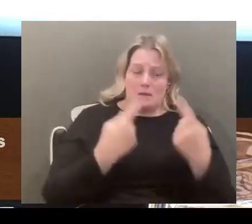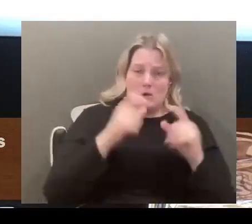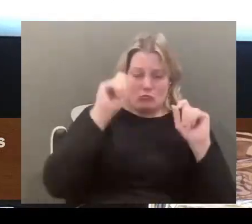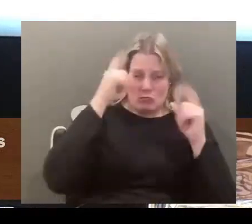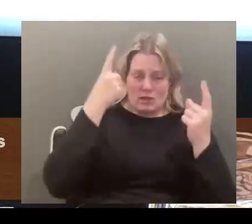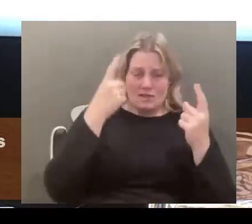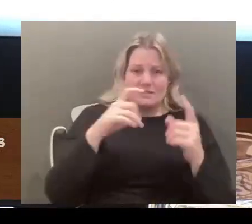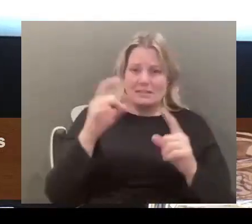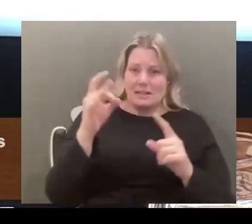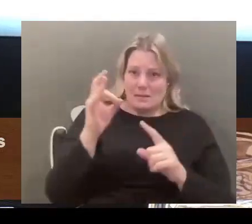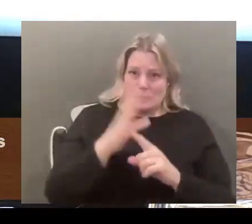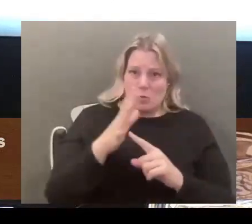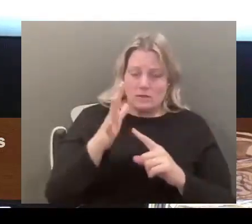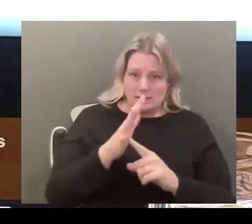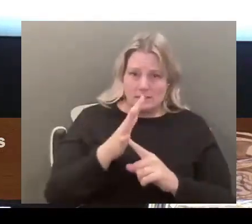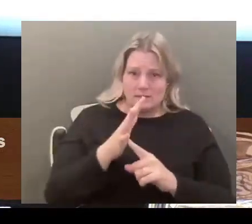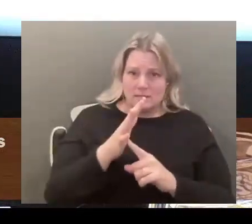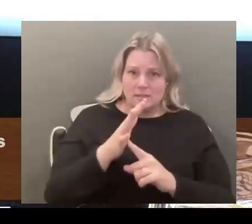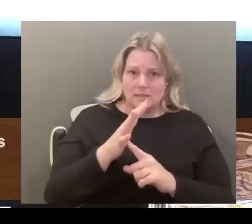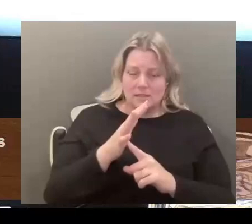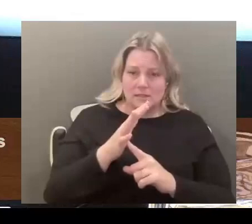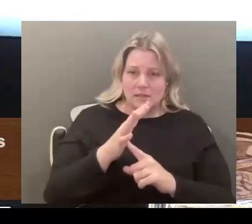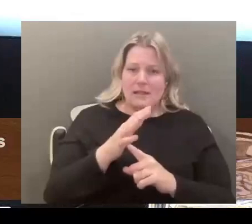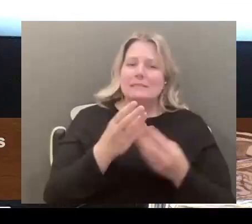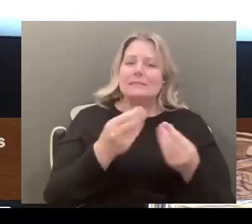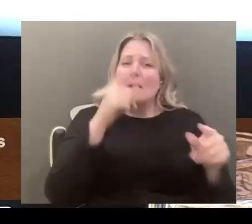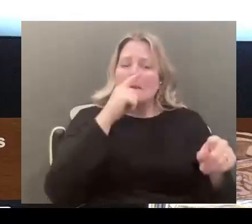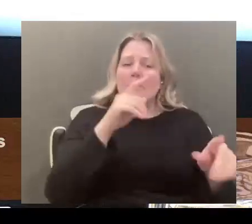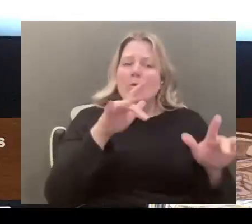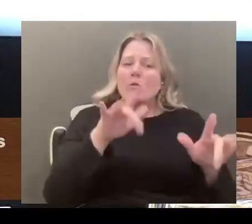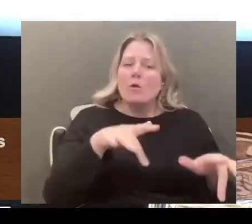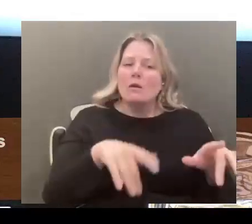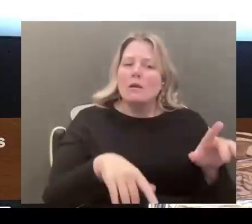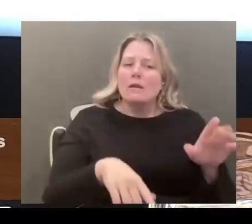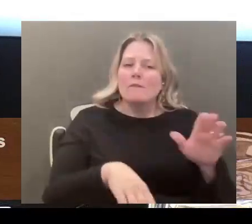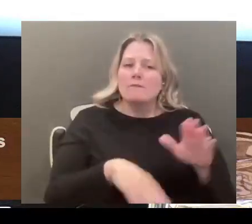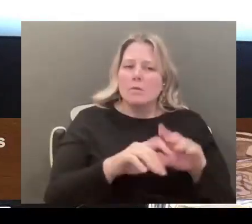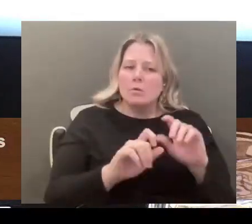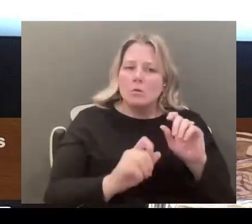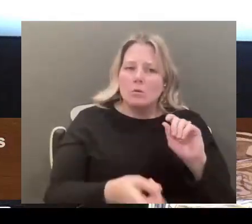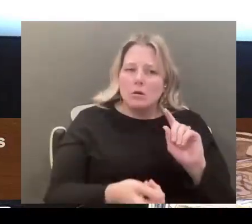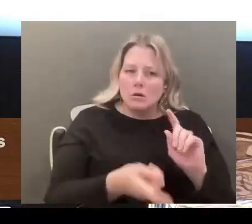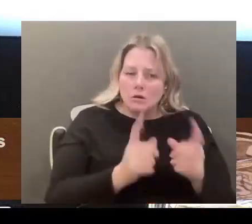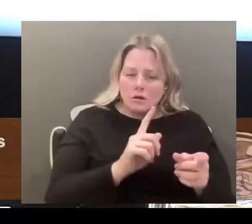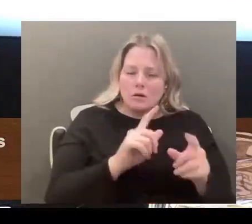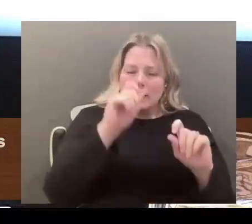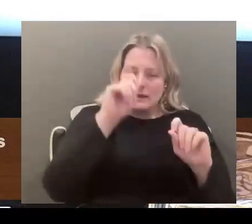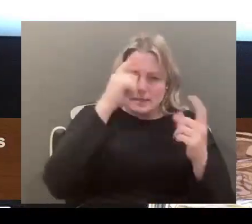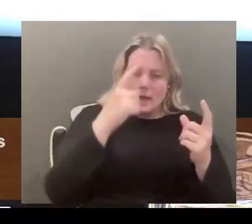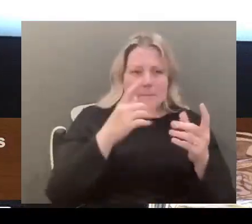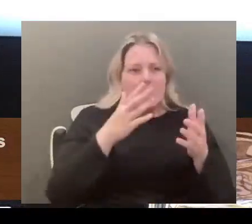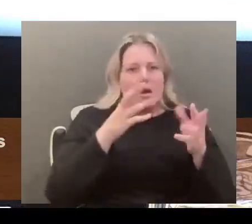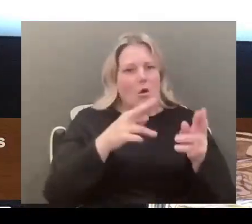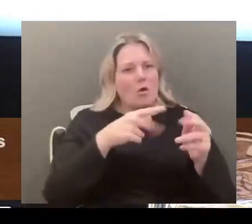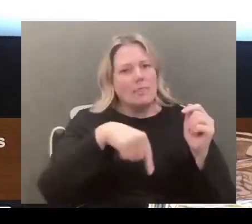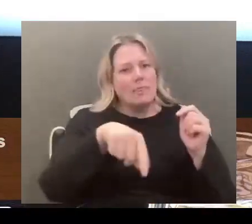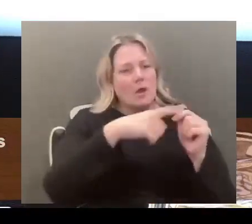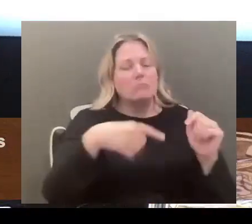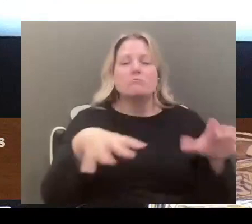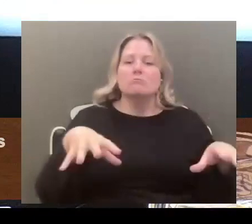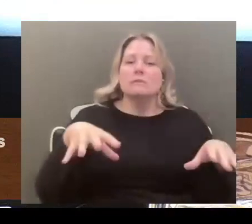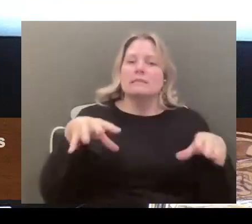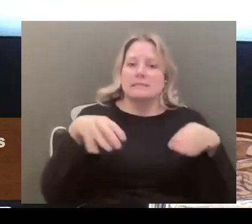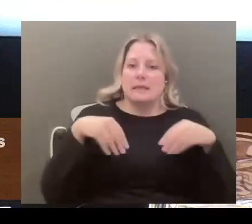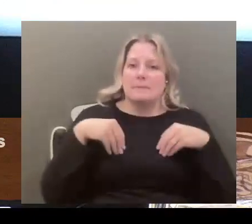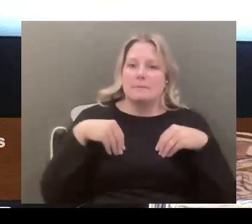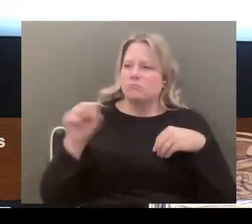yet are awakening to it and hopefully those that eventually will come along to accepting this, you